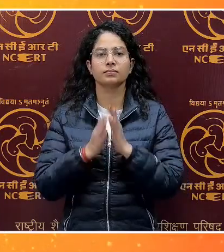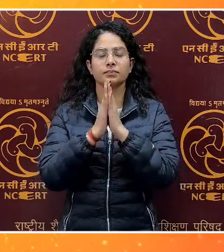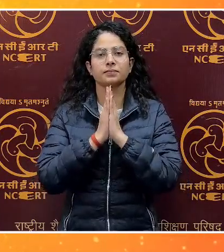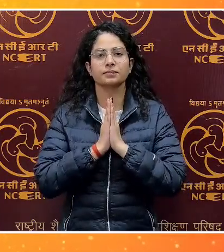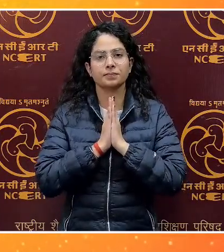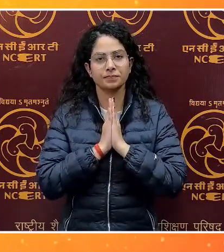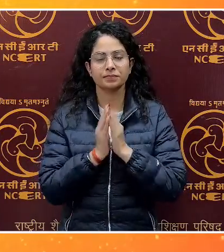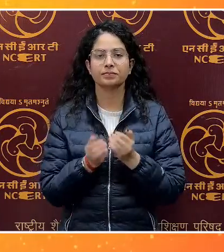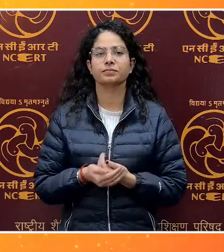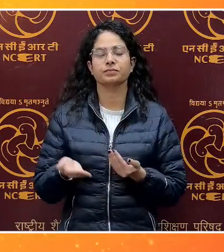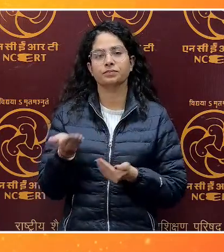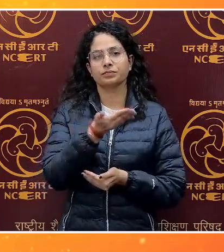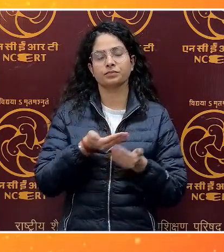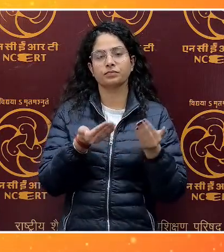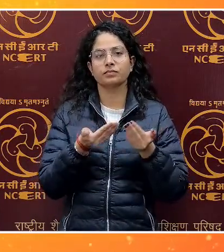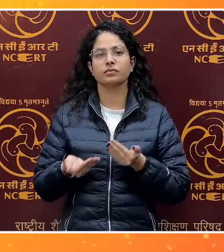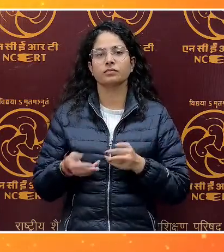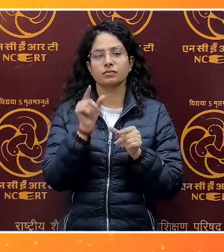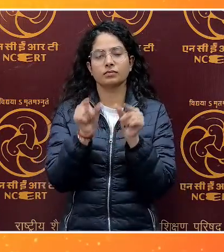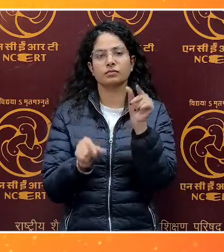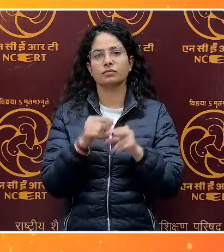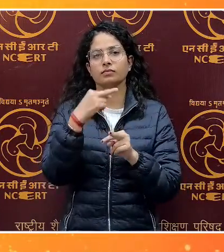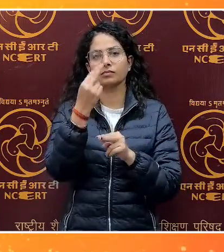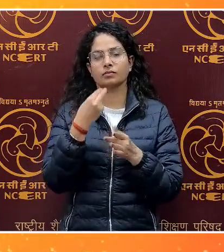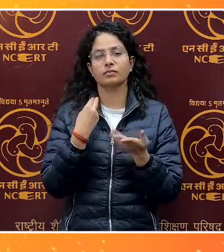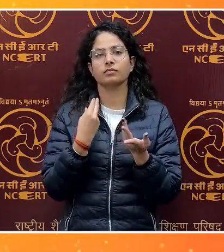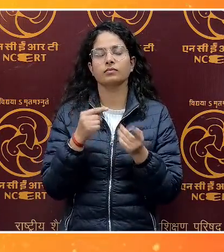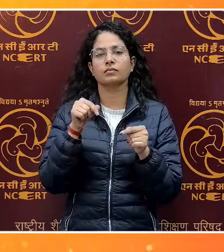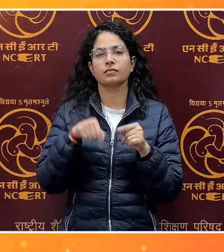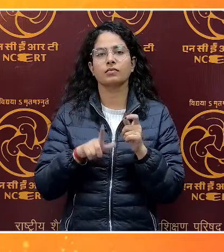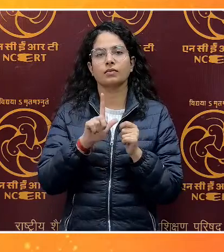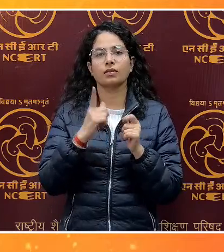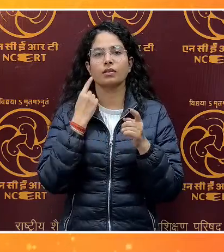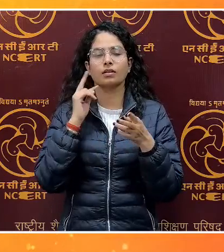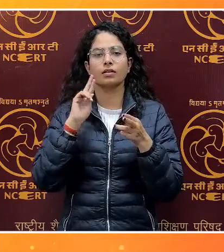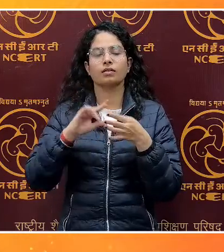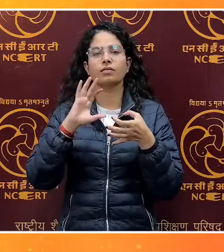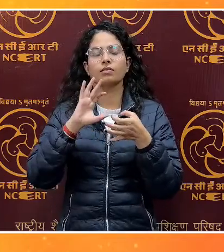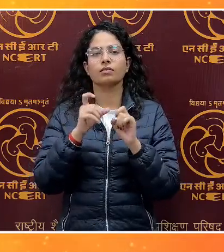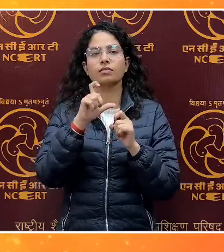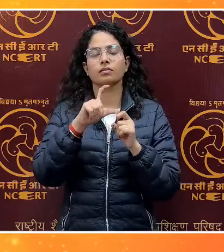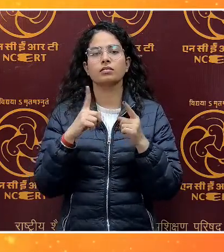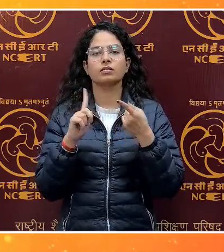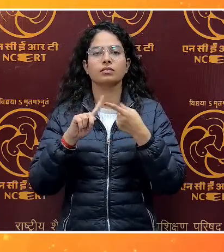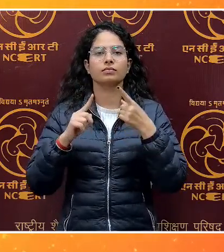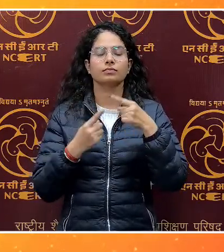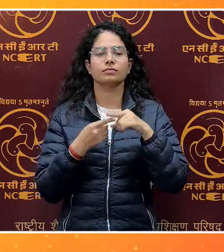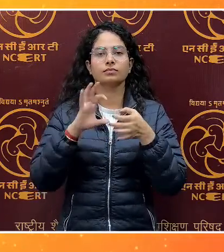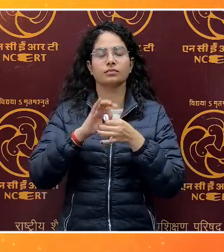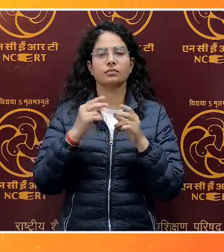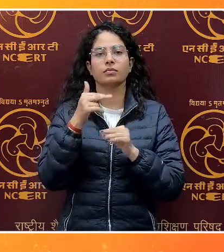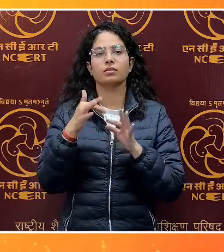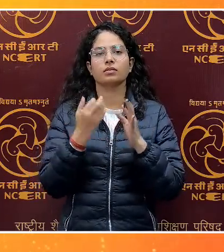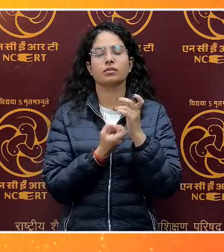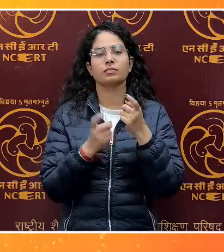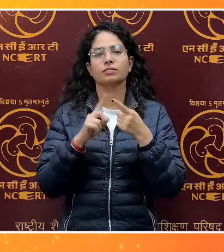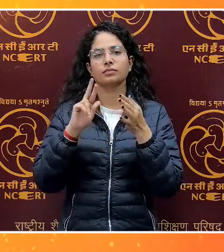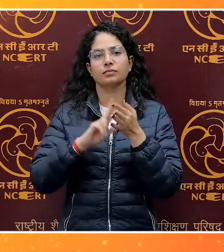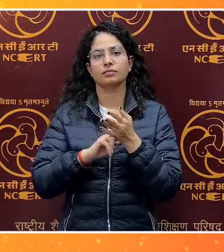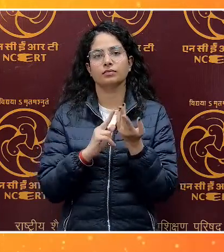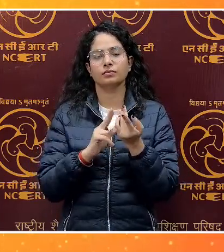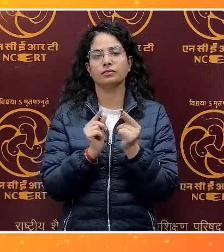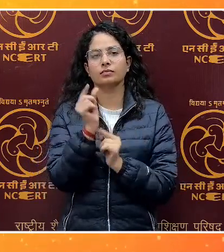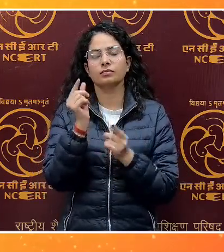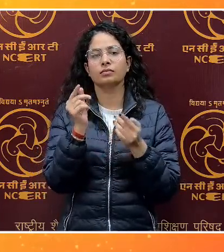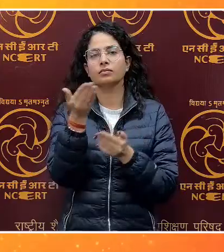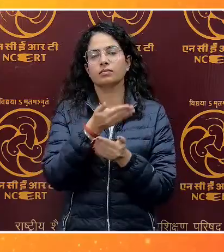Namaskar. Very warm welcome to all the viewers and learners in this live interaction of CIT NCERT. I am Renu Bhatt with you all and you are watching